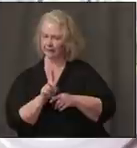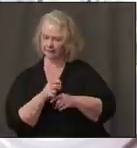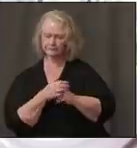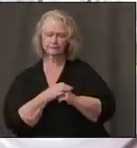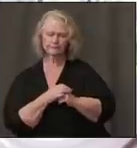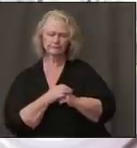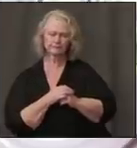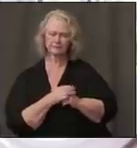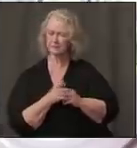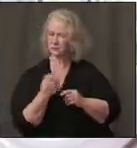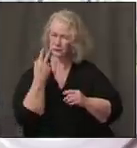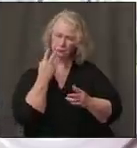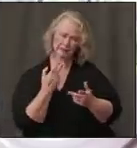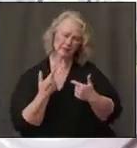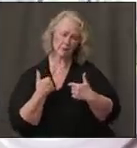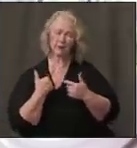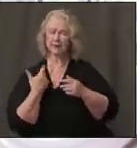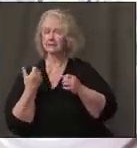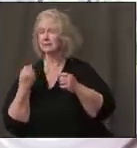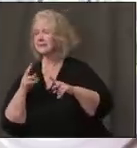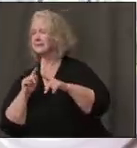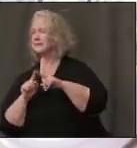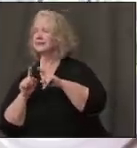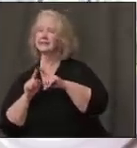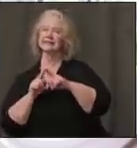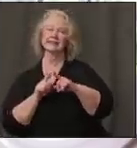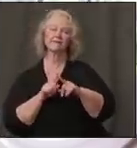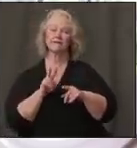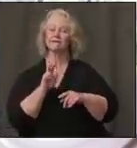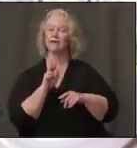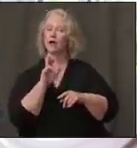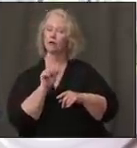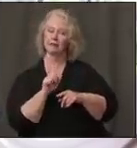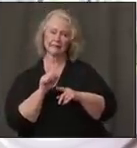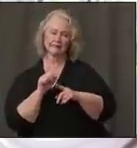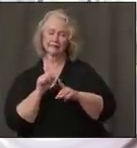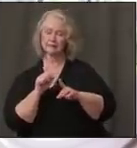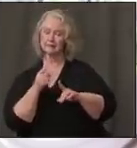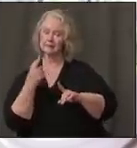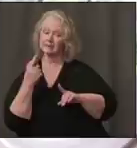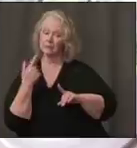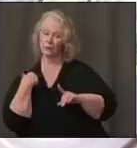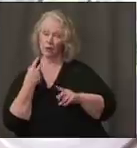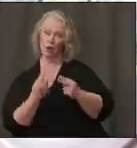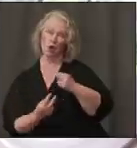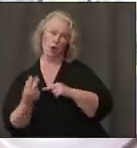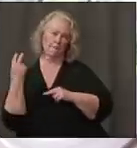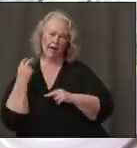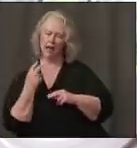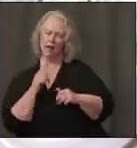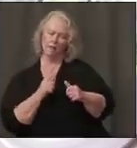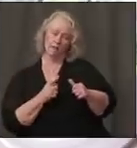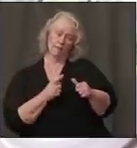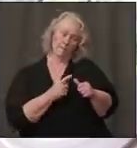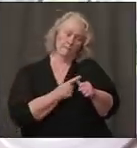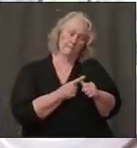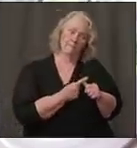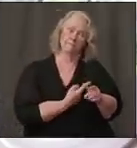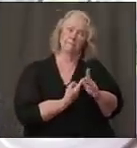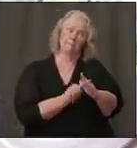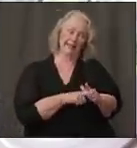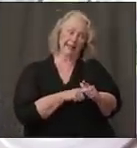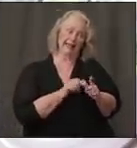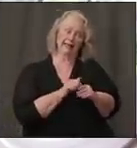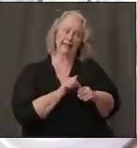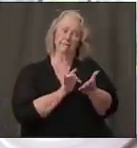every virus that we've conquered with drugs, the first-generation drugs weren't perfect. They were highly imperfect. But we got successively better drugs